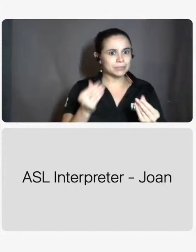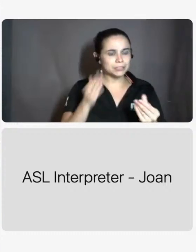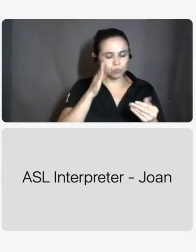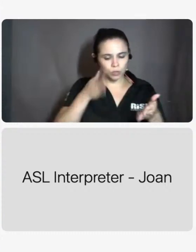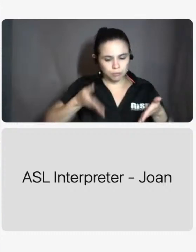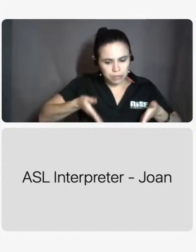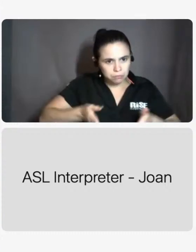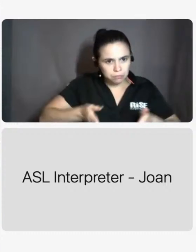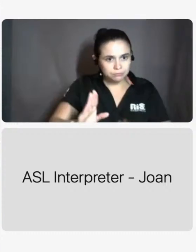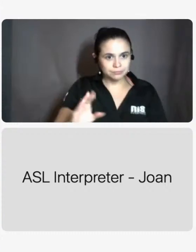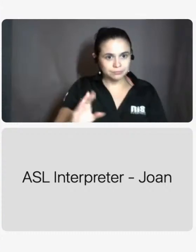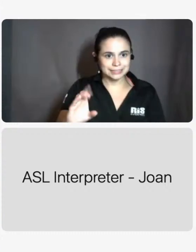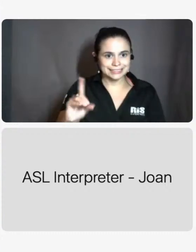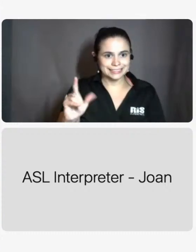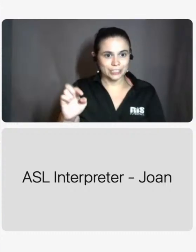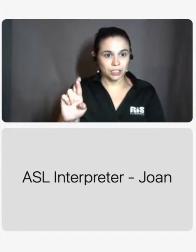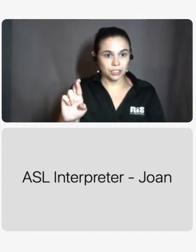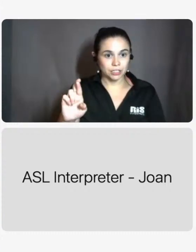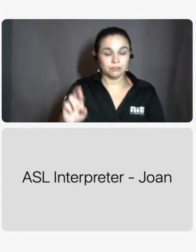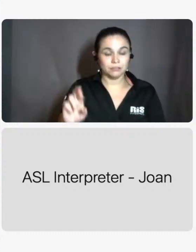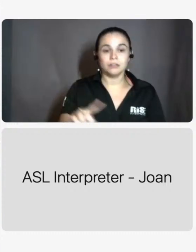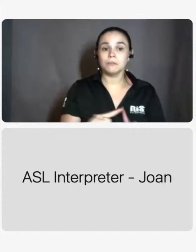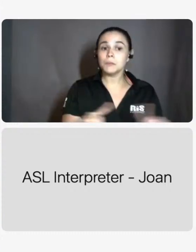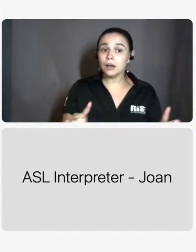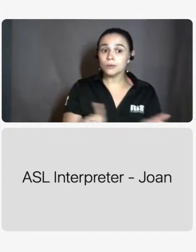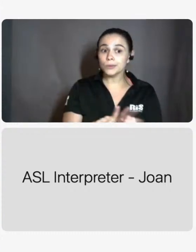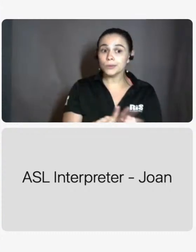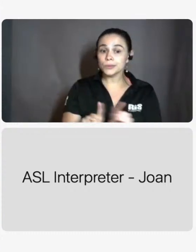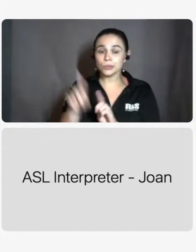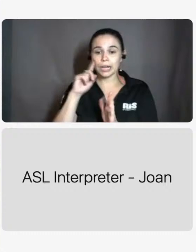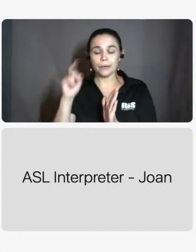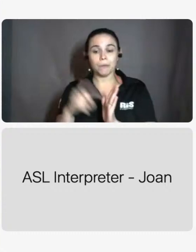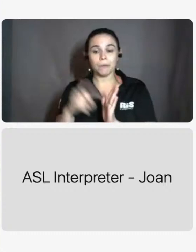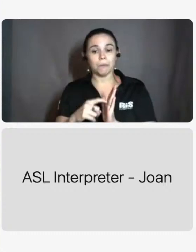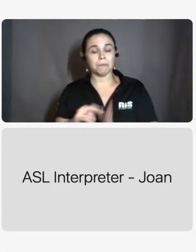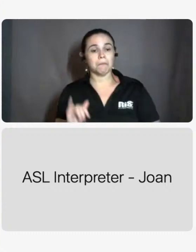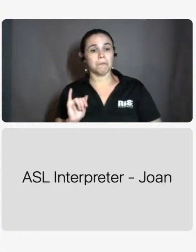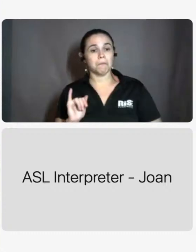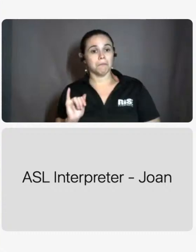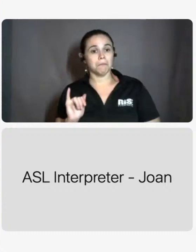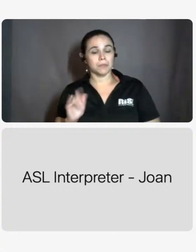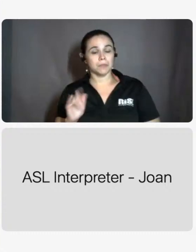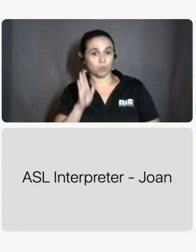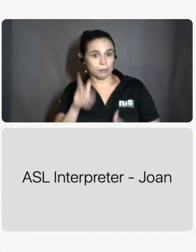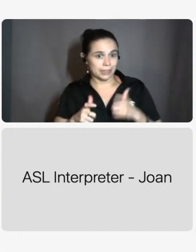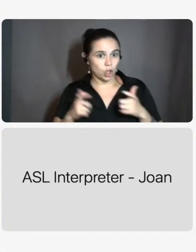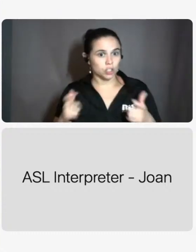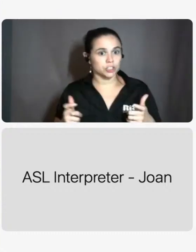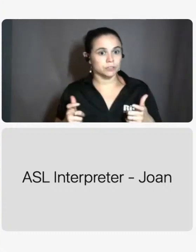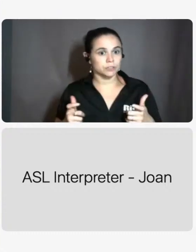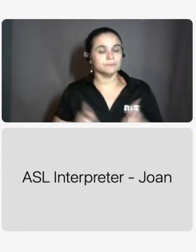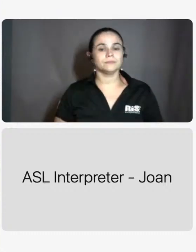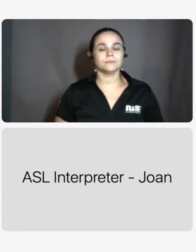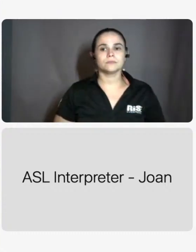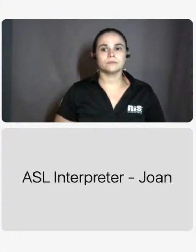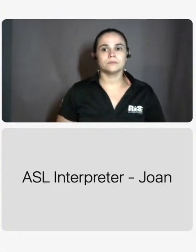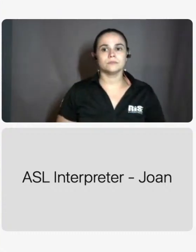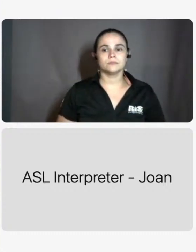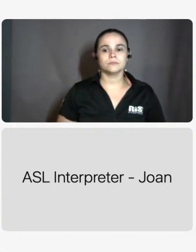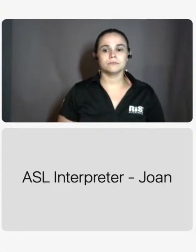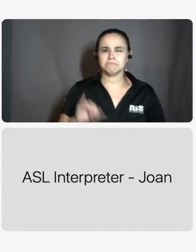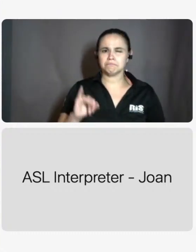that it's going to be on Larch. And if I understood the map correctly, the front of the school will be